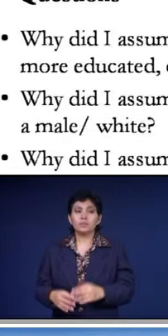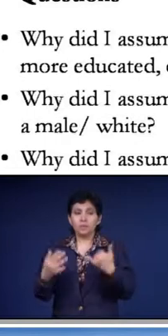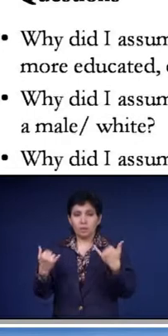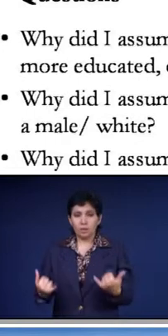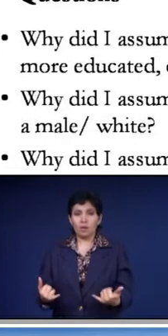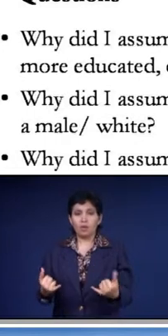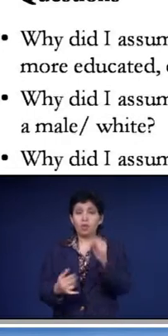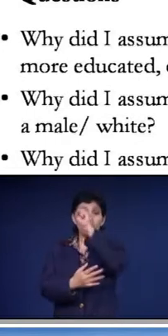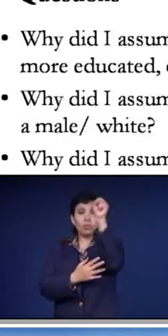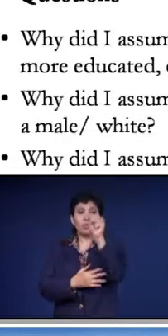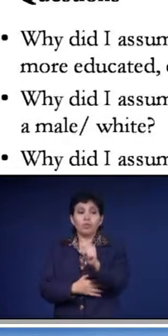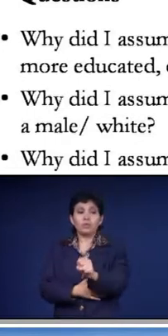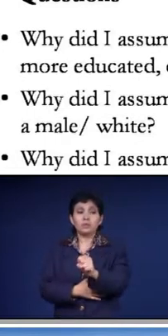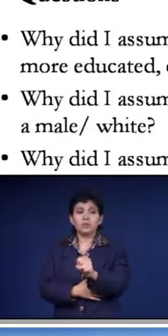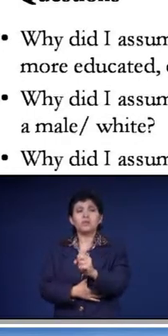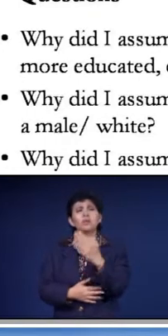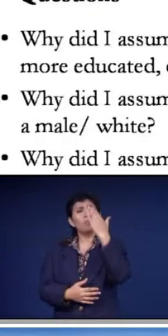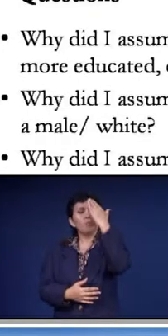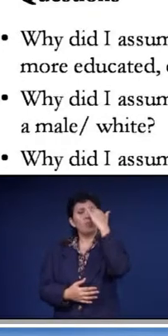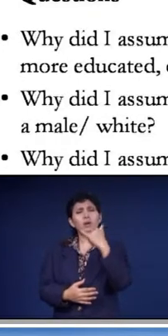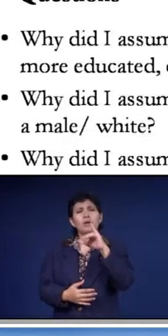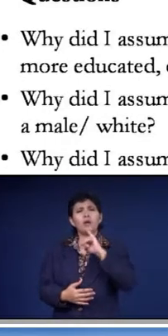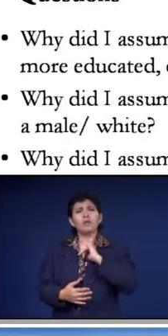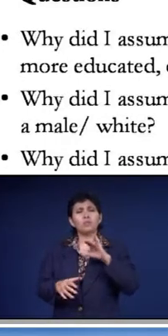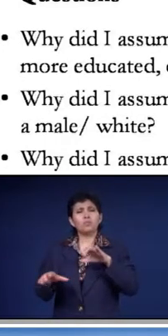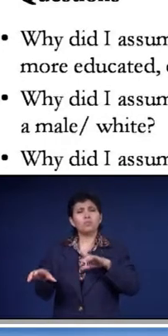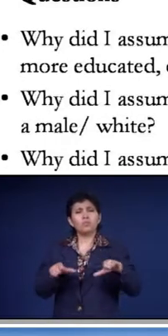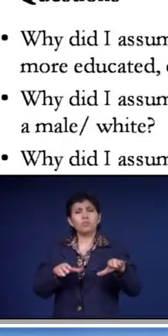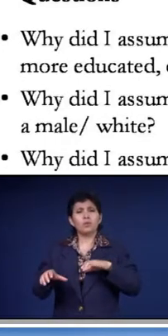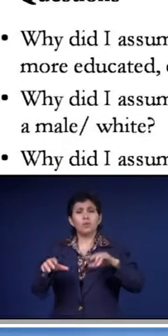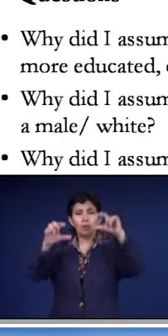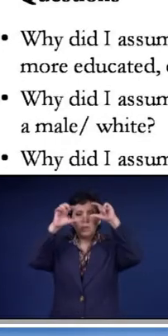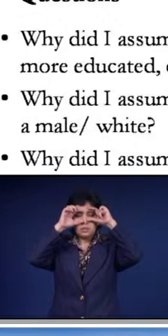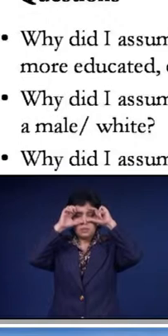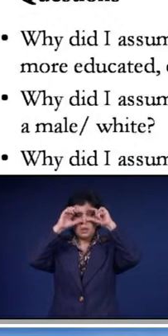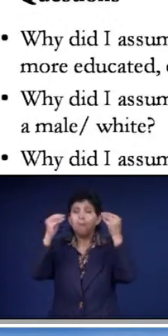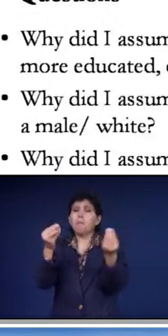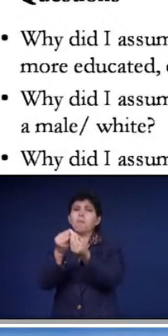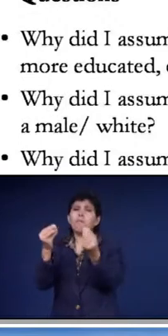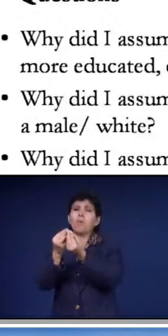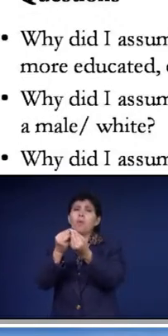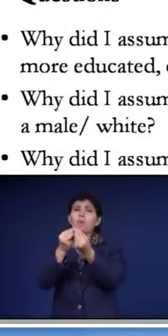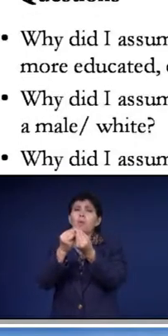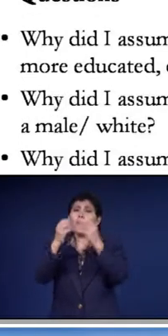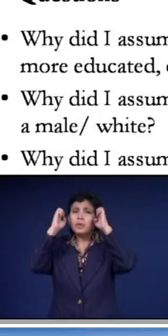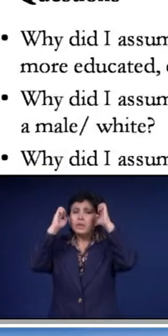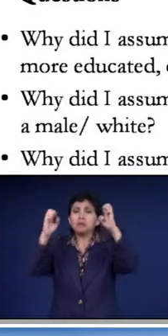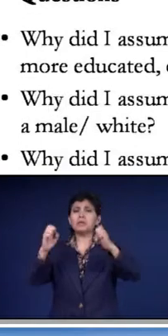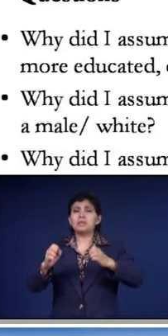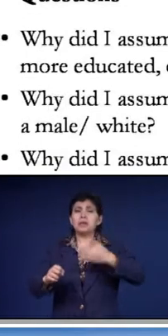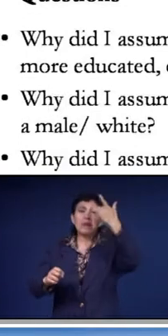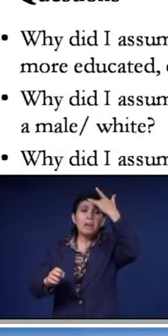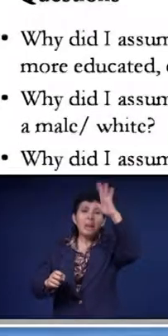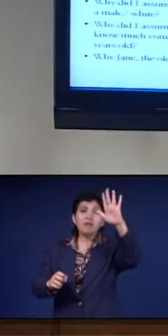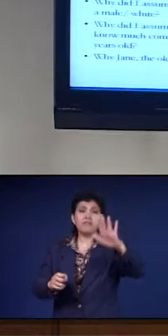Now, questions. Why do I assume a person wearing spectacles is more educated, clever, or gentle?